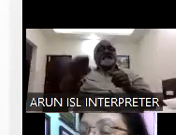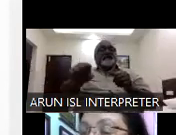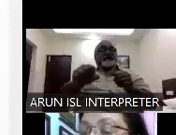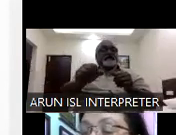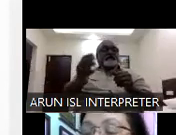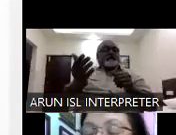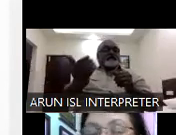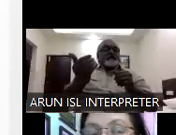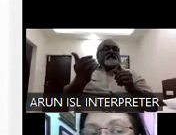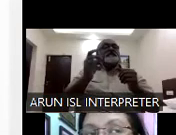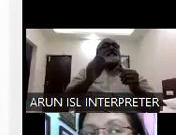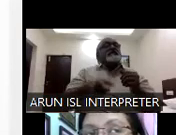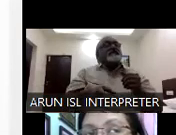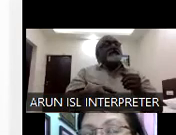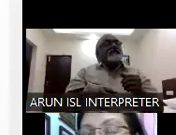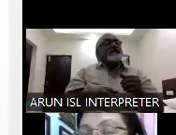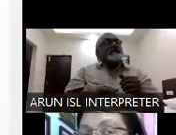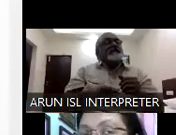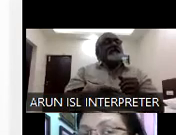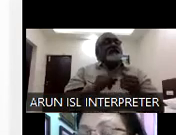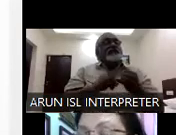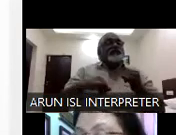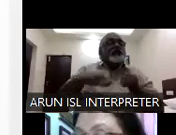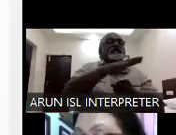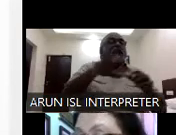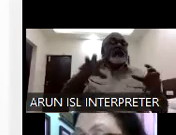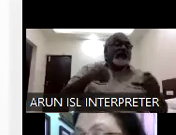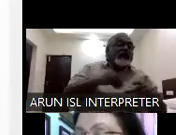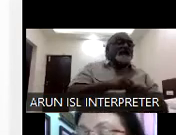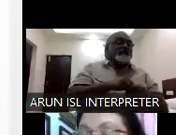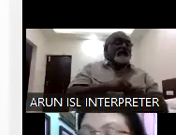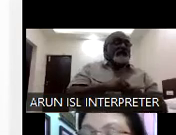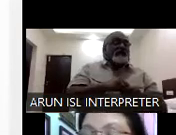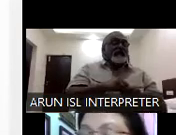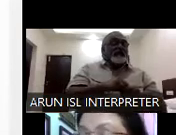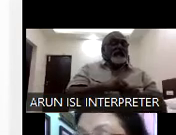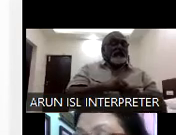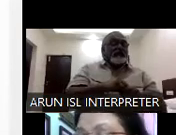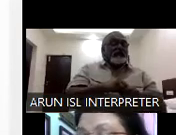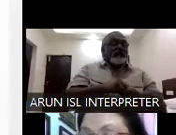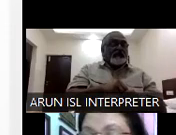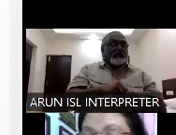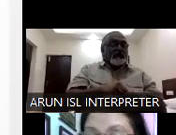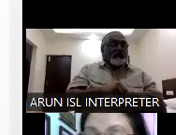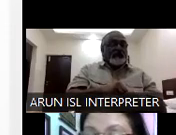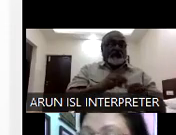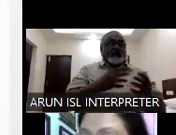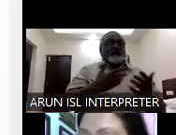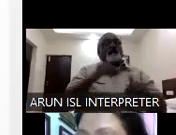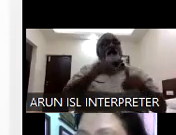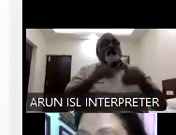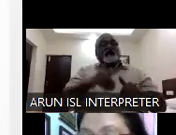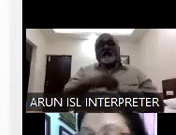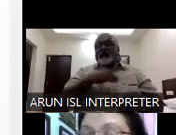facilities accessible. Social inclusion also had to be practiced in voting. So as a